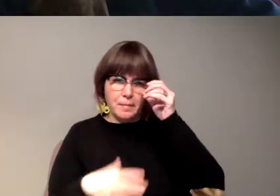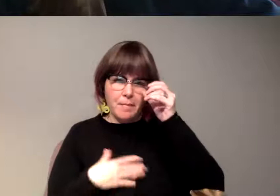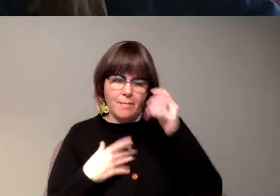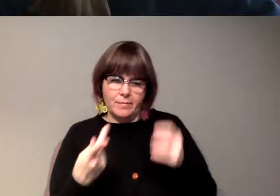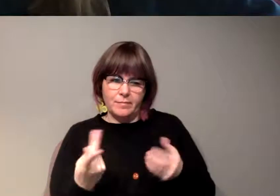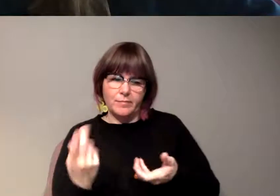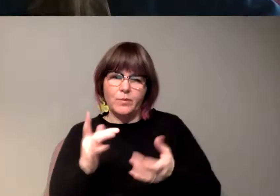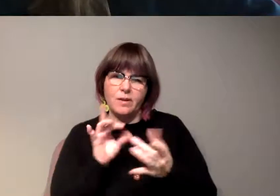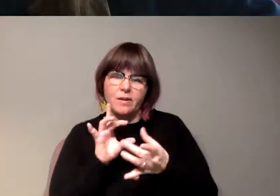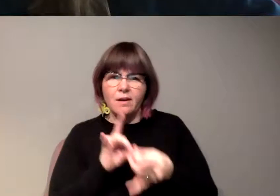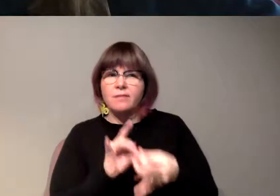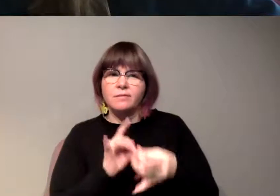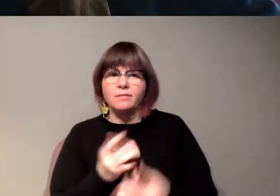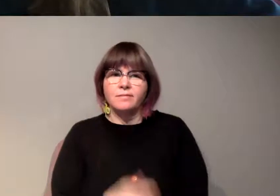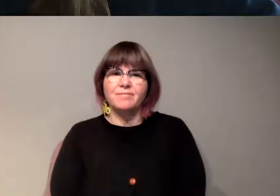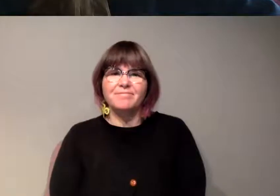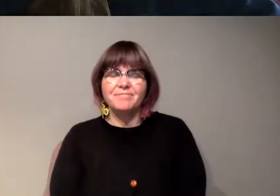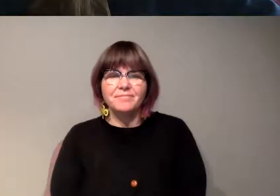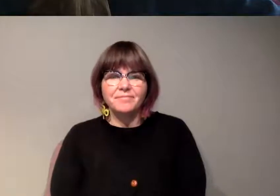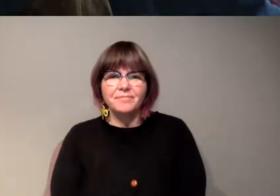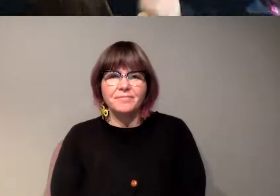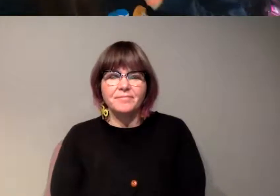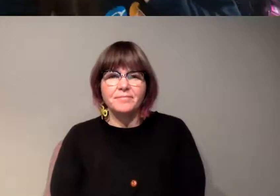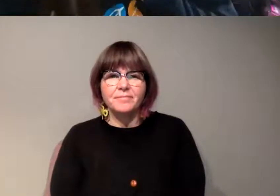able to connect our programs.